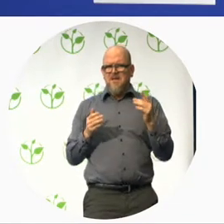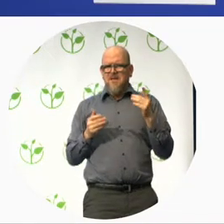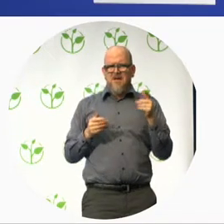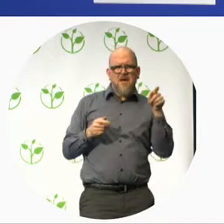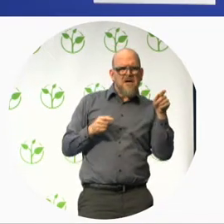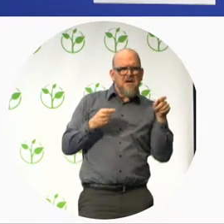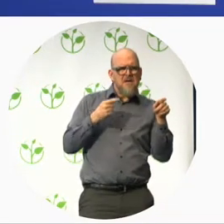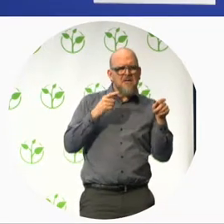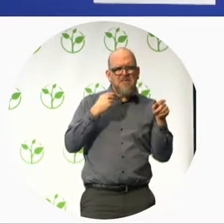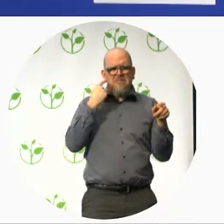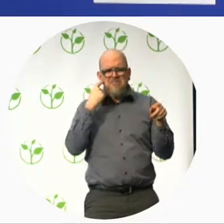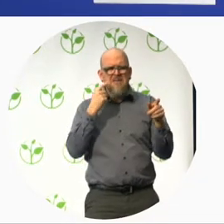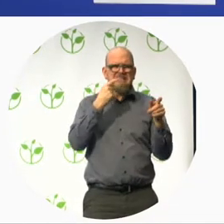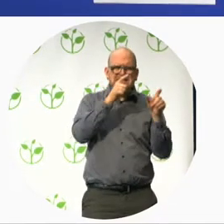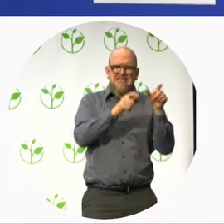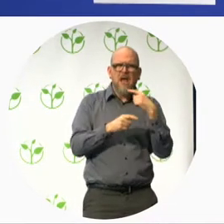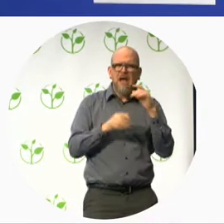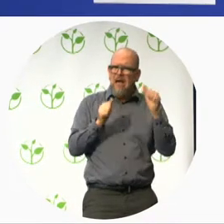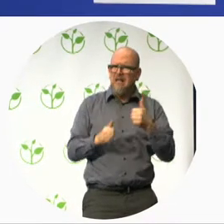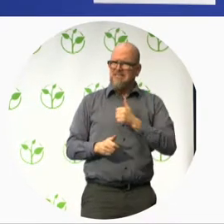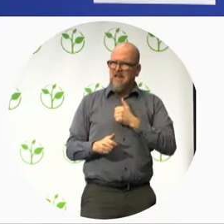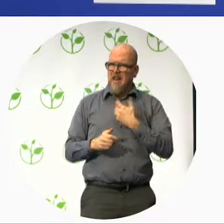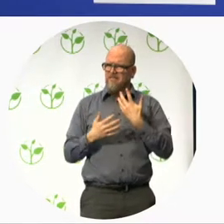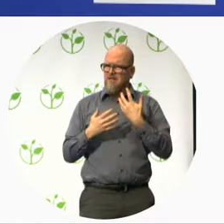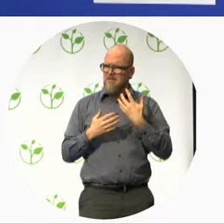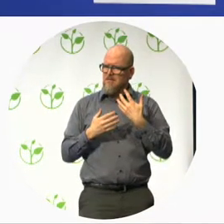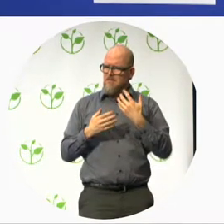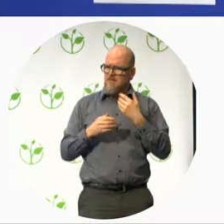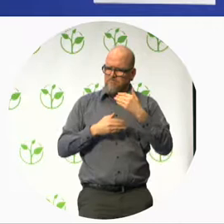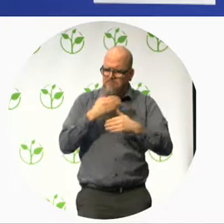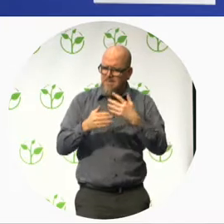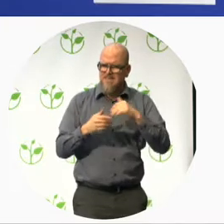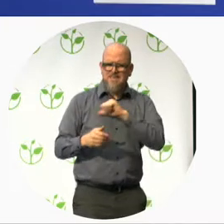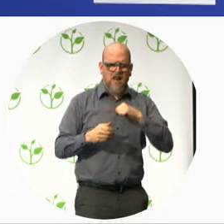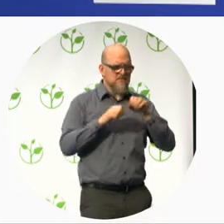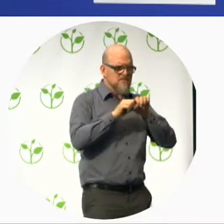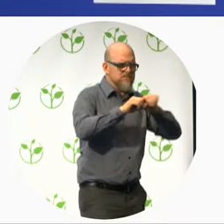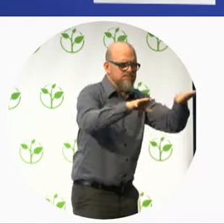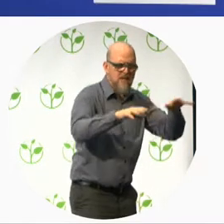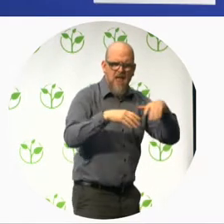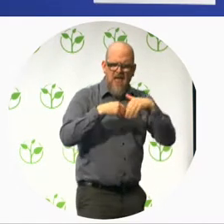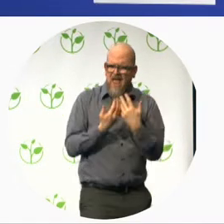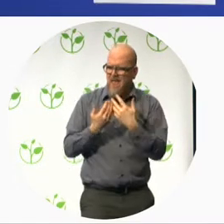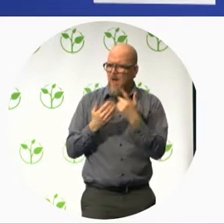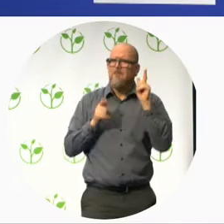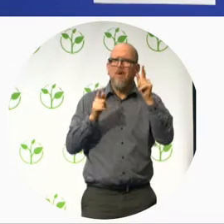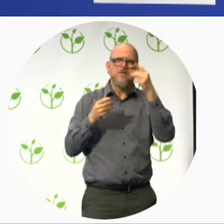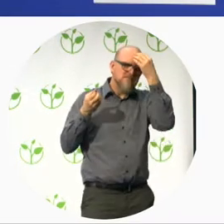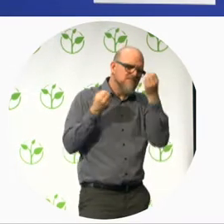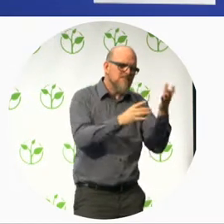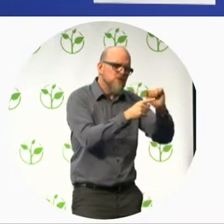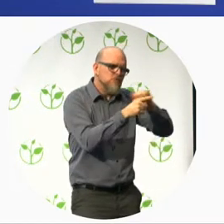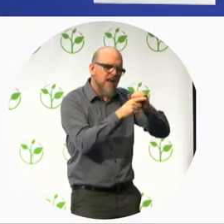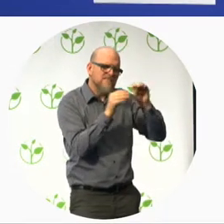want a video transcribed, there's a button for you to press. If you need a video captioned, there's a button. If you